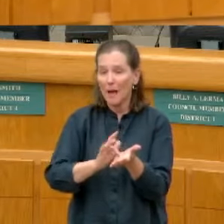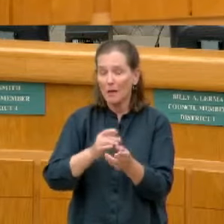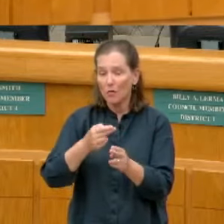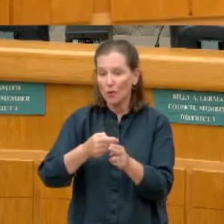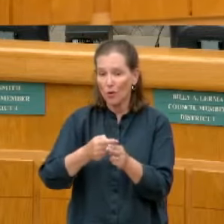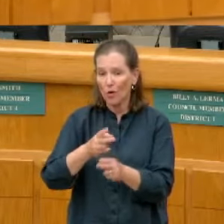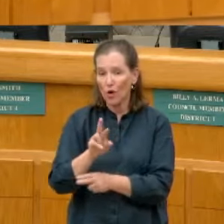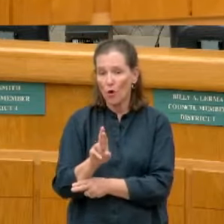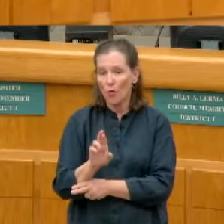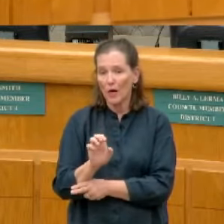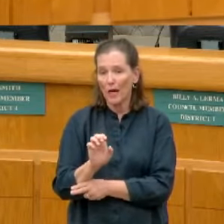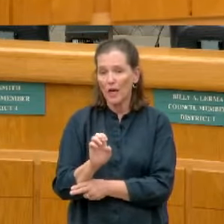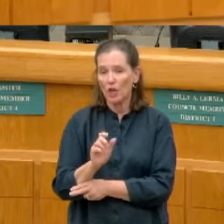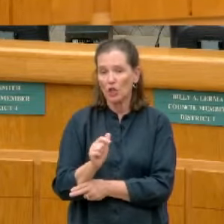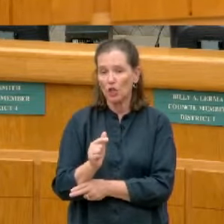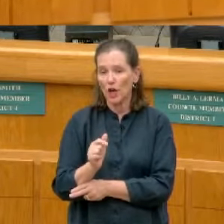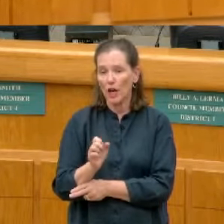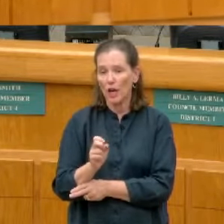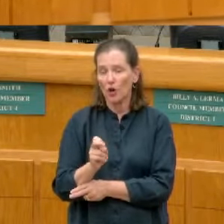ese número